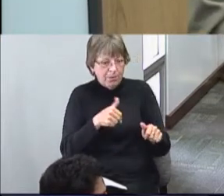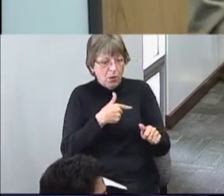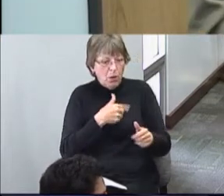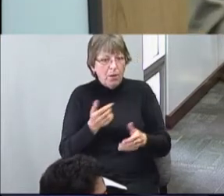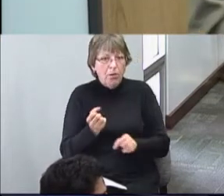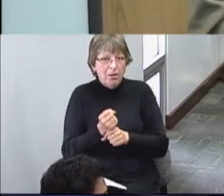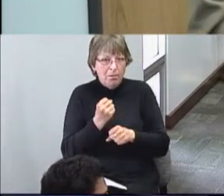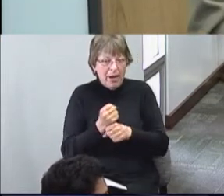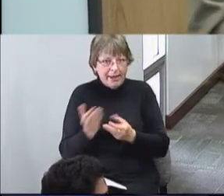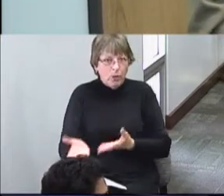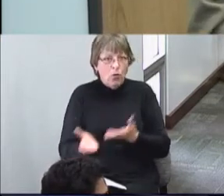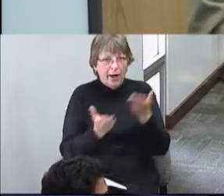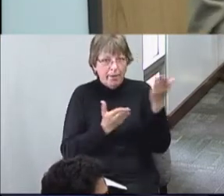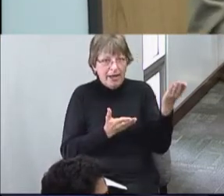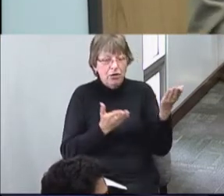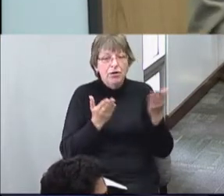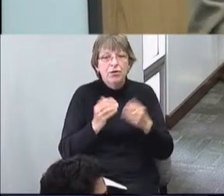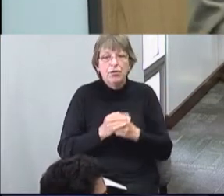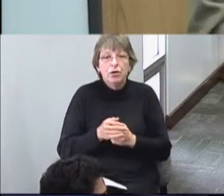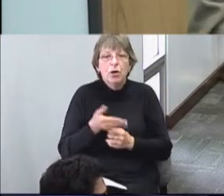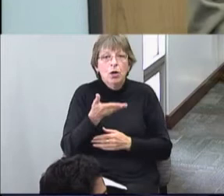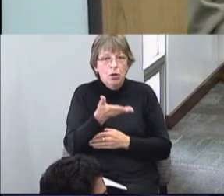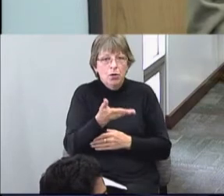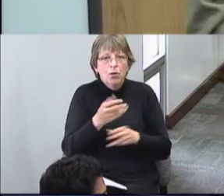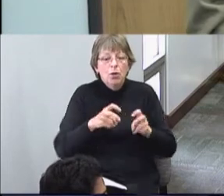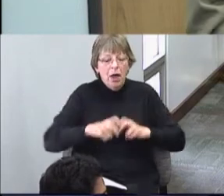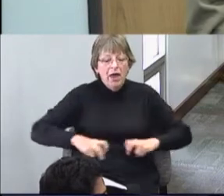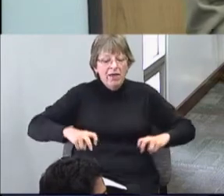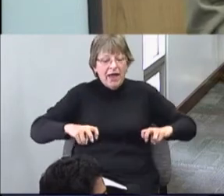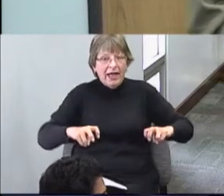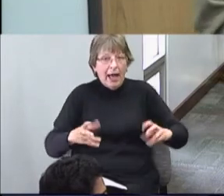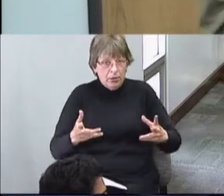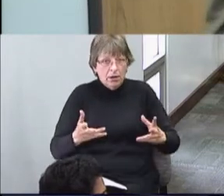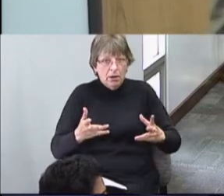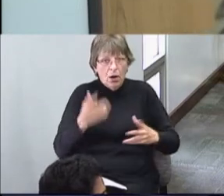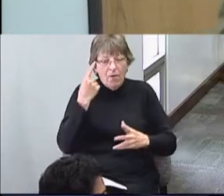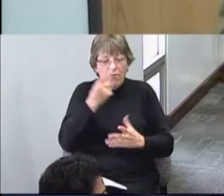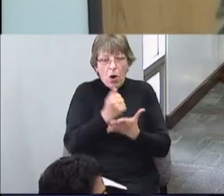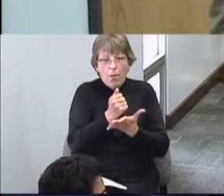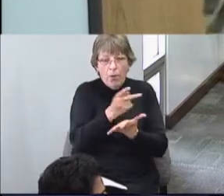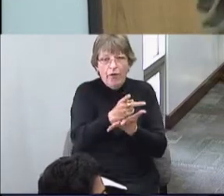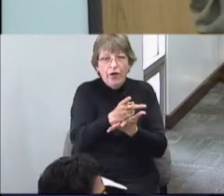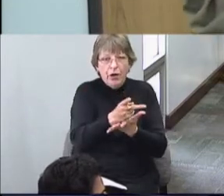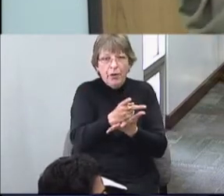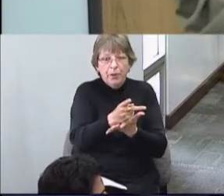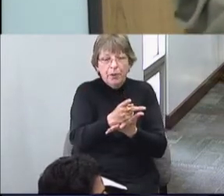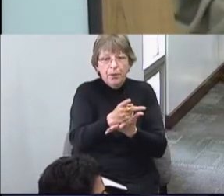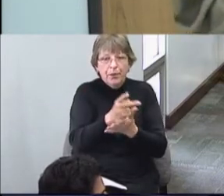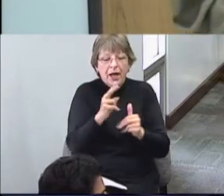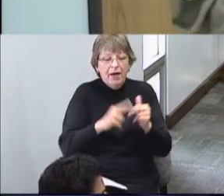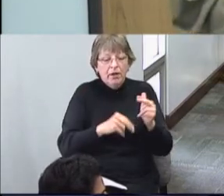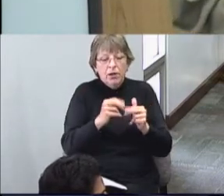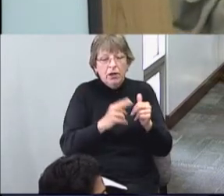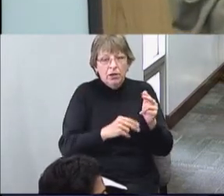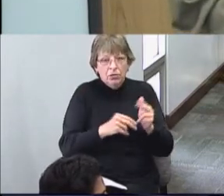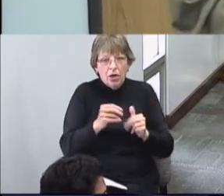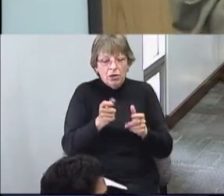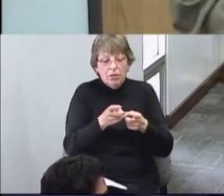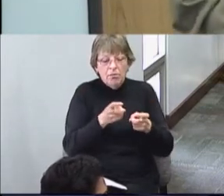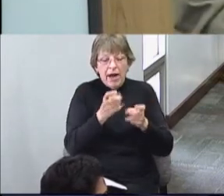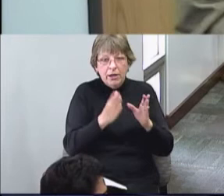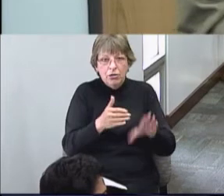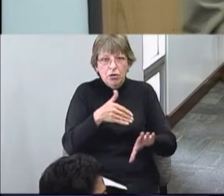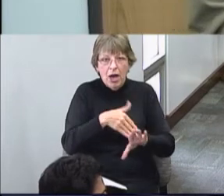making a recommendation to you, the City Council, for an approval of a construction manager at risk